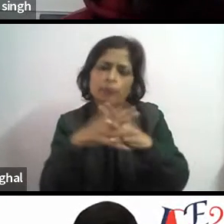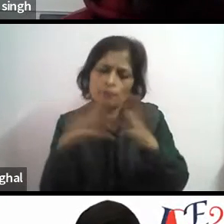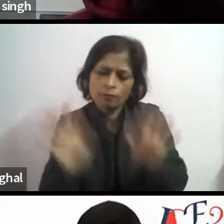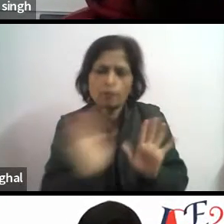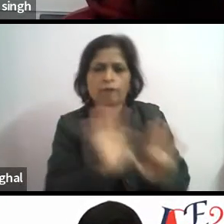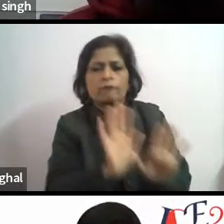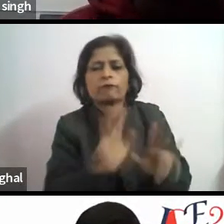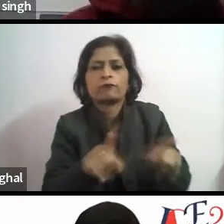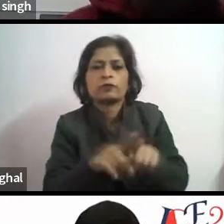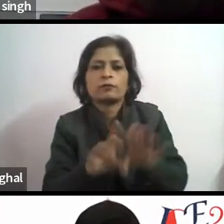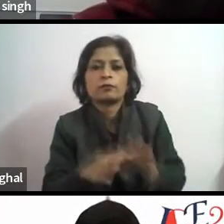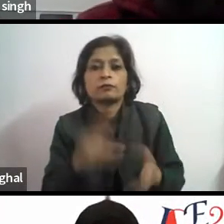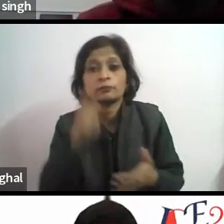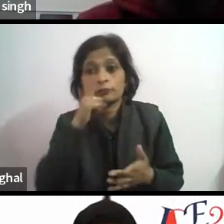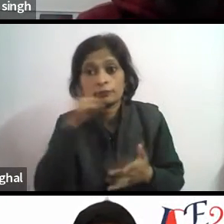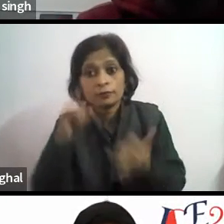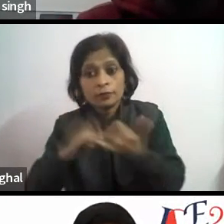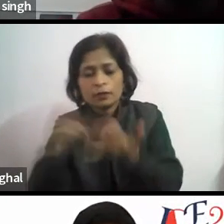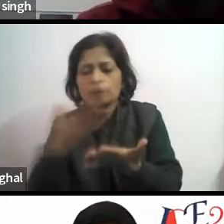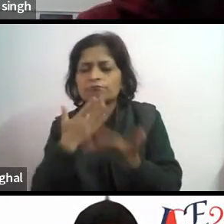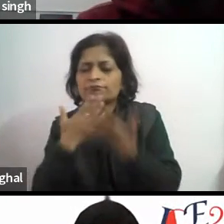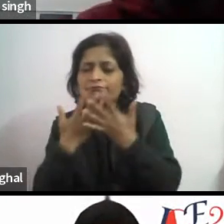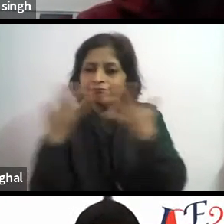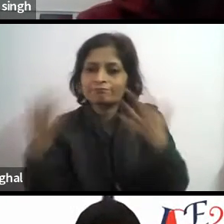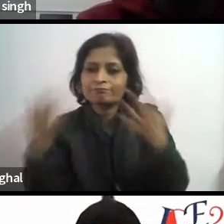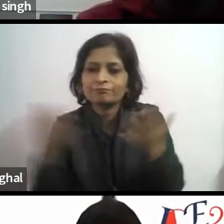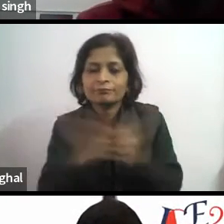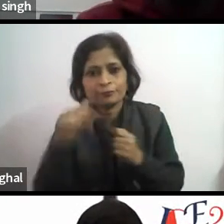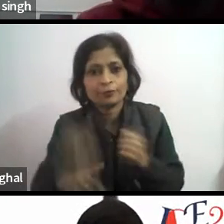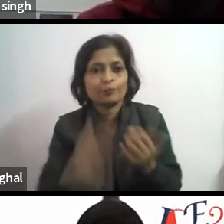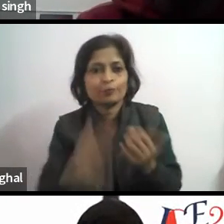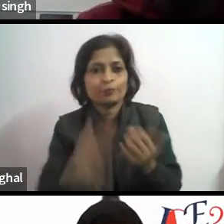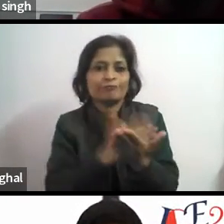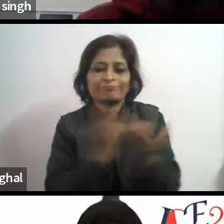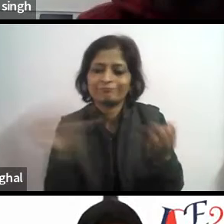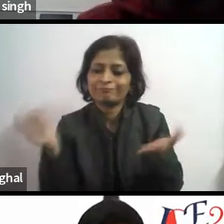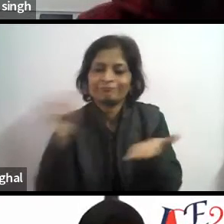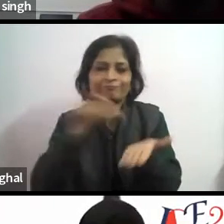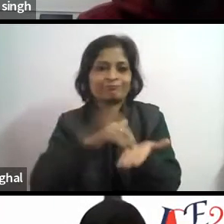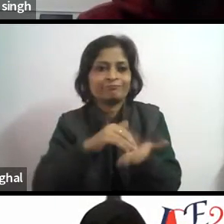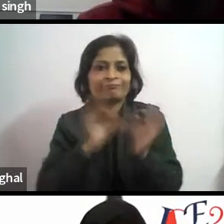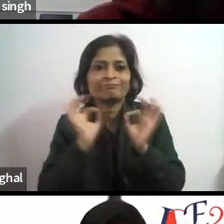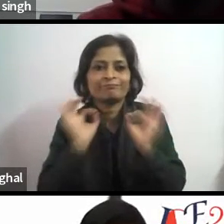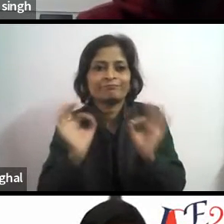ji, thank you very much. It was really a pleasure to be a part of it. Thank you so much.